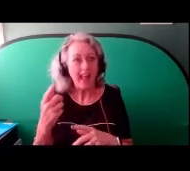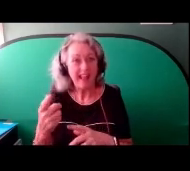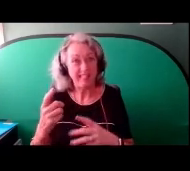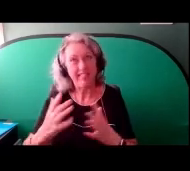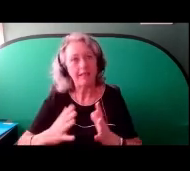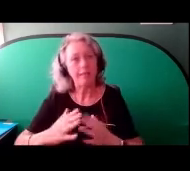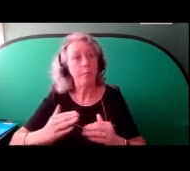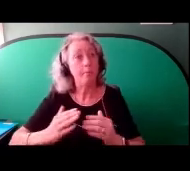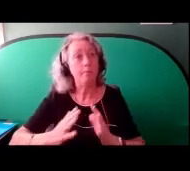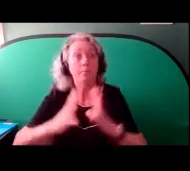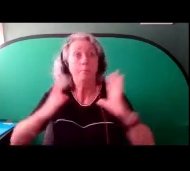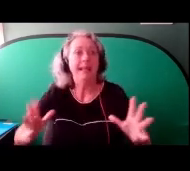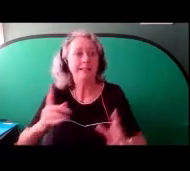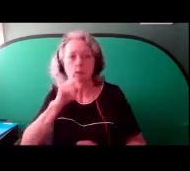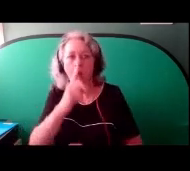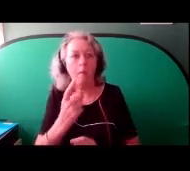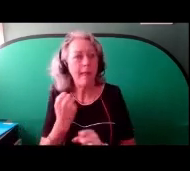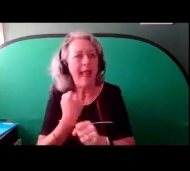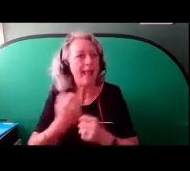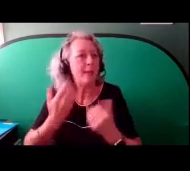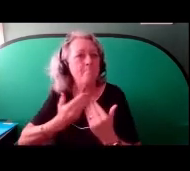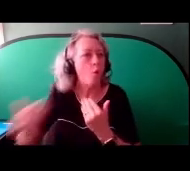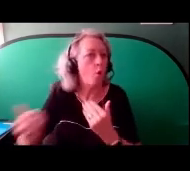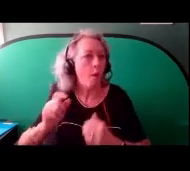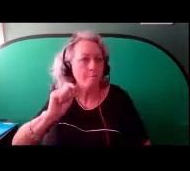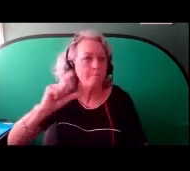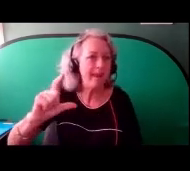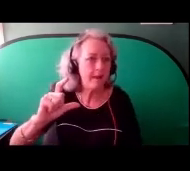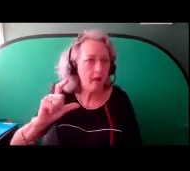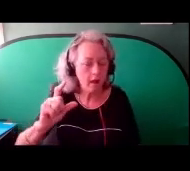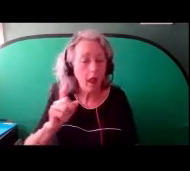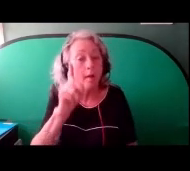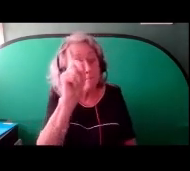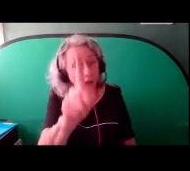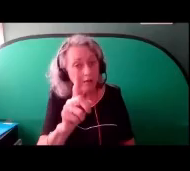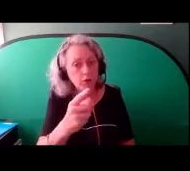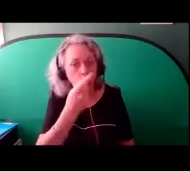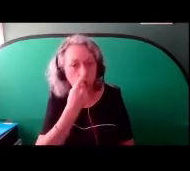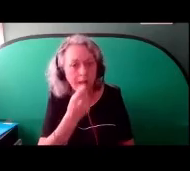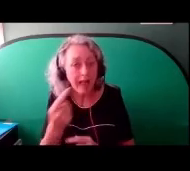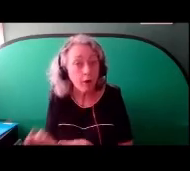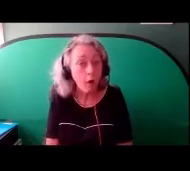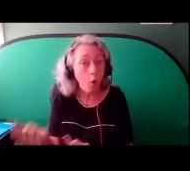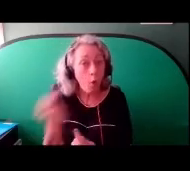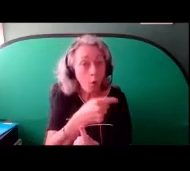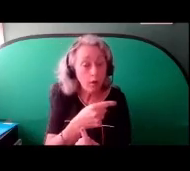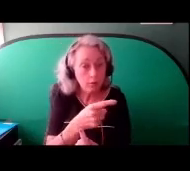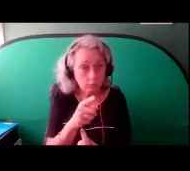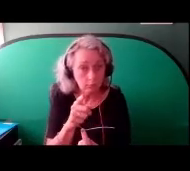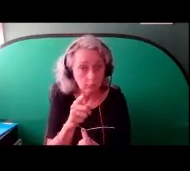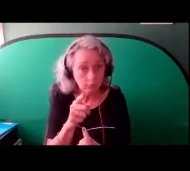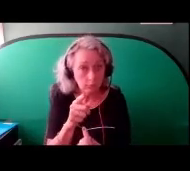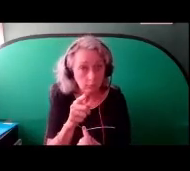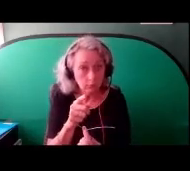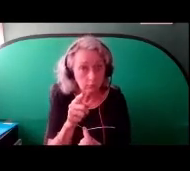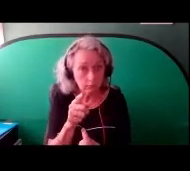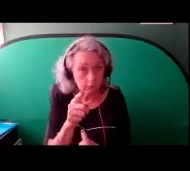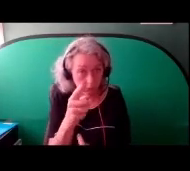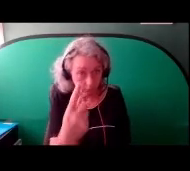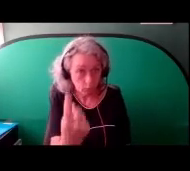in the display settings. And then you can go further by taking a trip